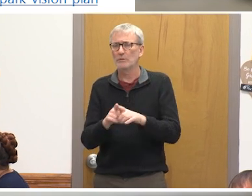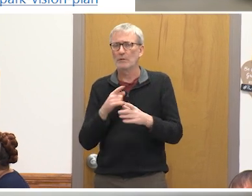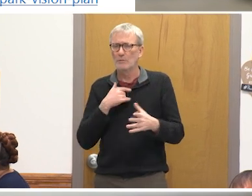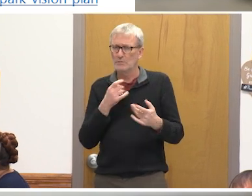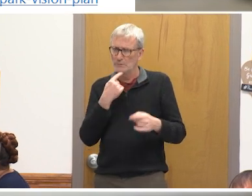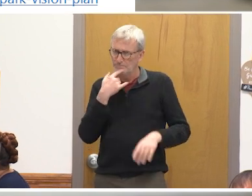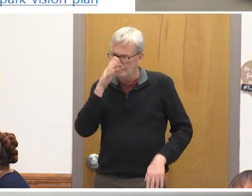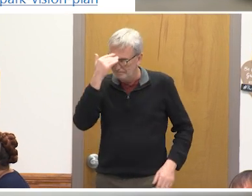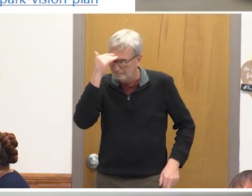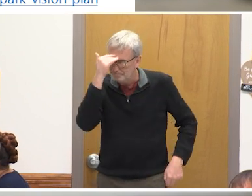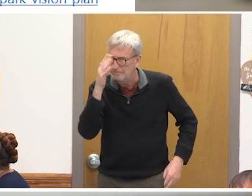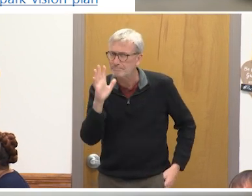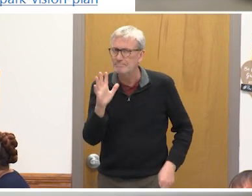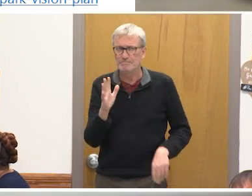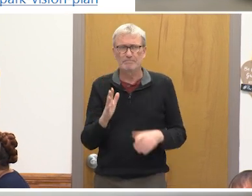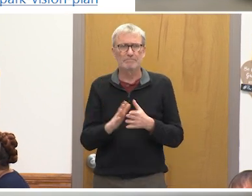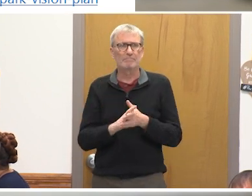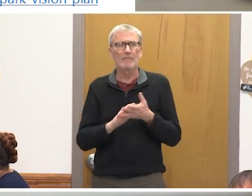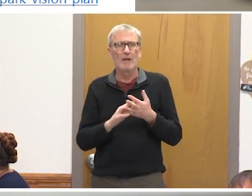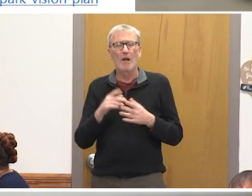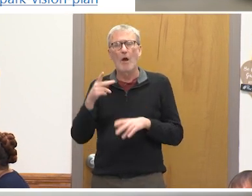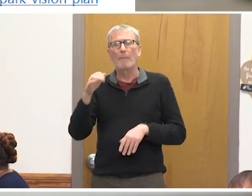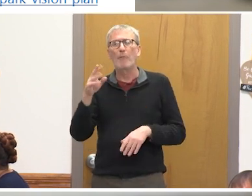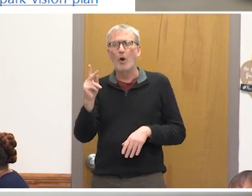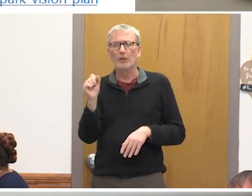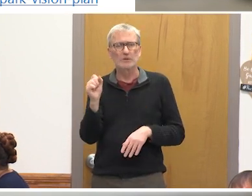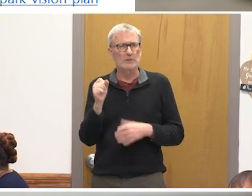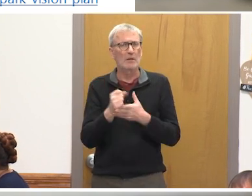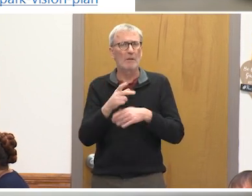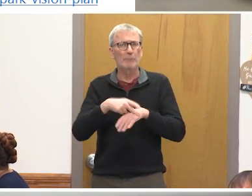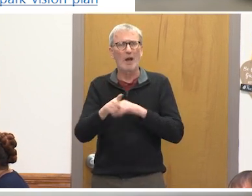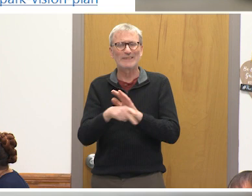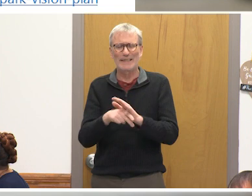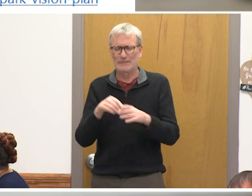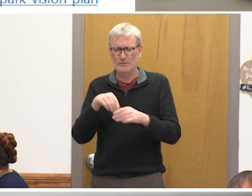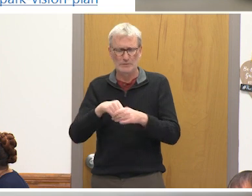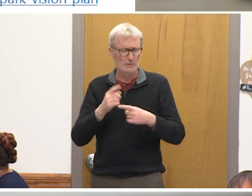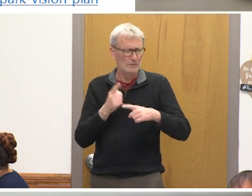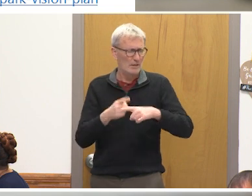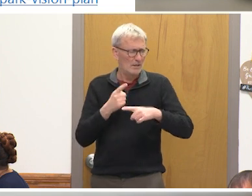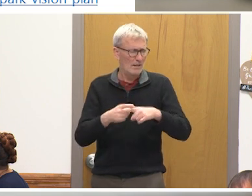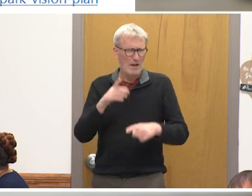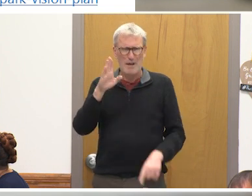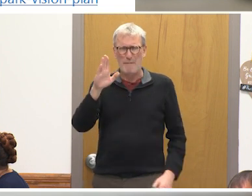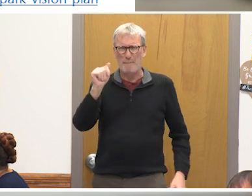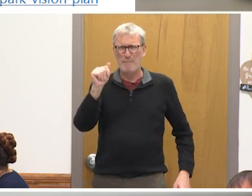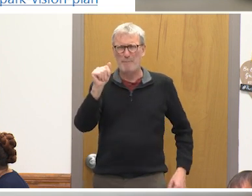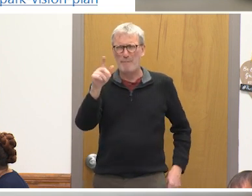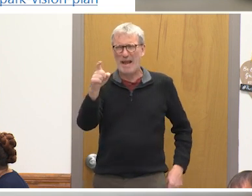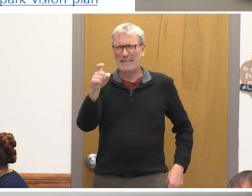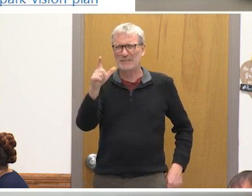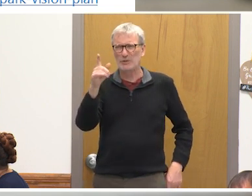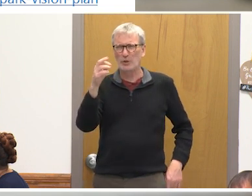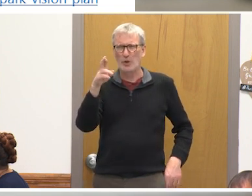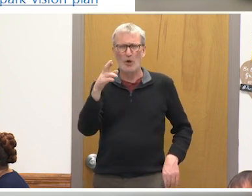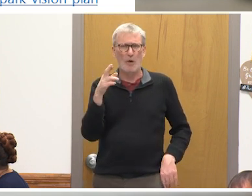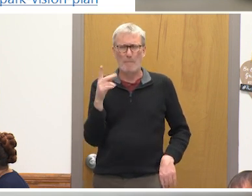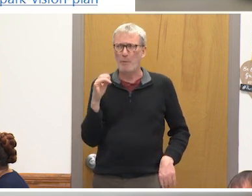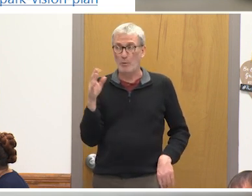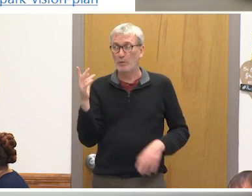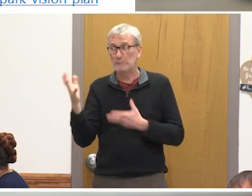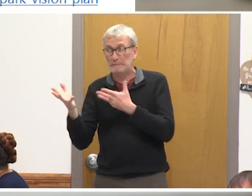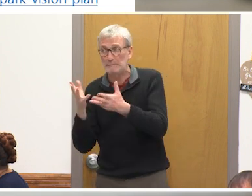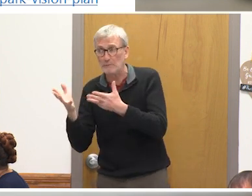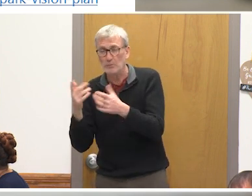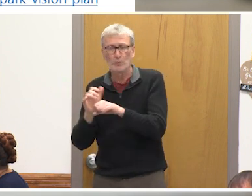we are aware of the Parks Conservancy project at Baxter at Baxter Park. We are coordinating with them, and we do